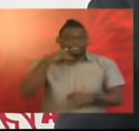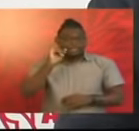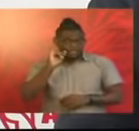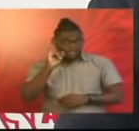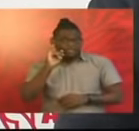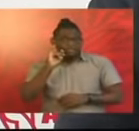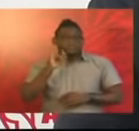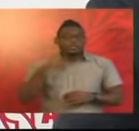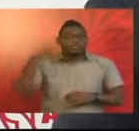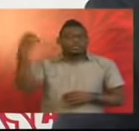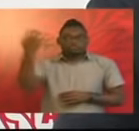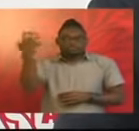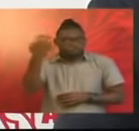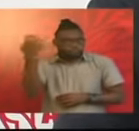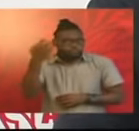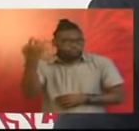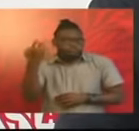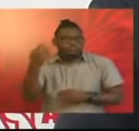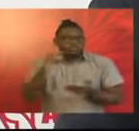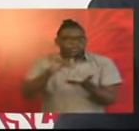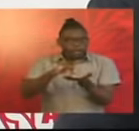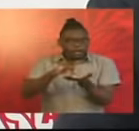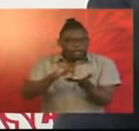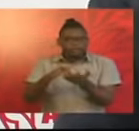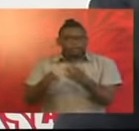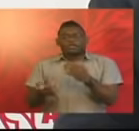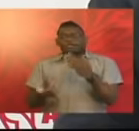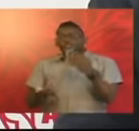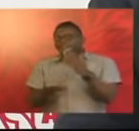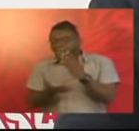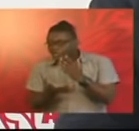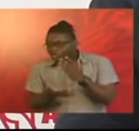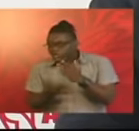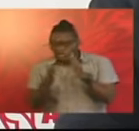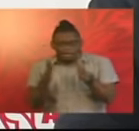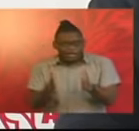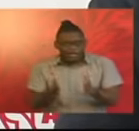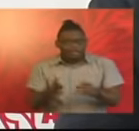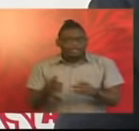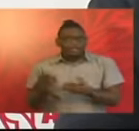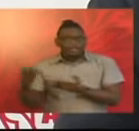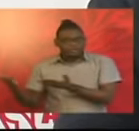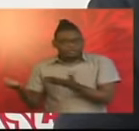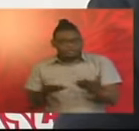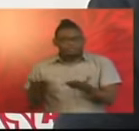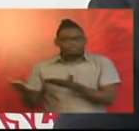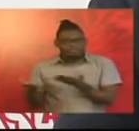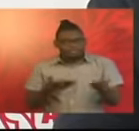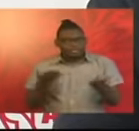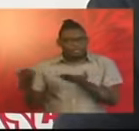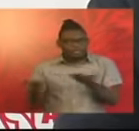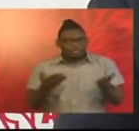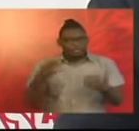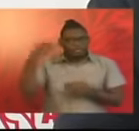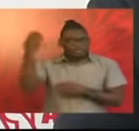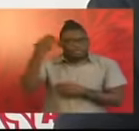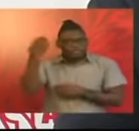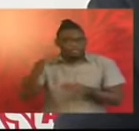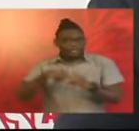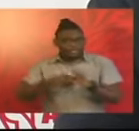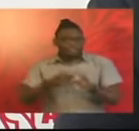medical technician, we've done that for our patient escorts. That began yesterday simultaneously. The